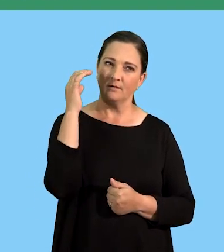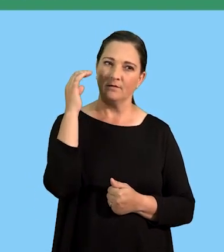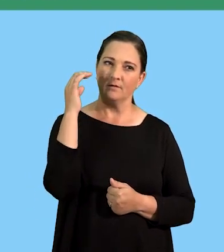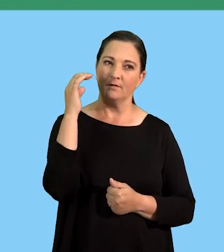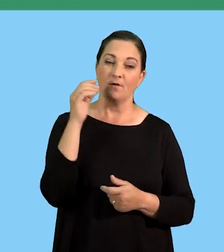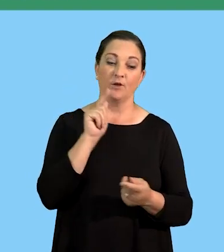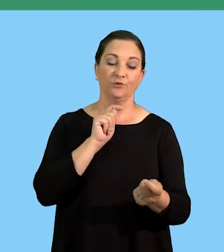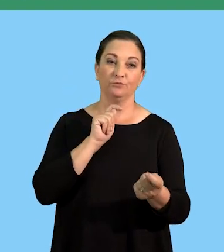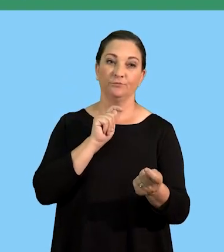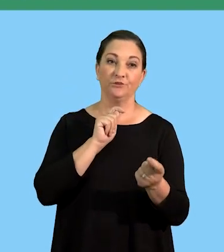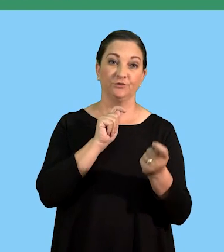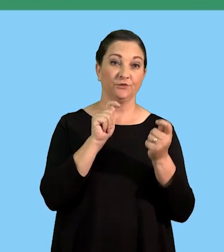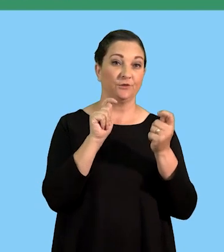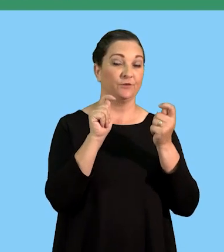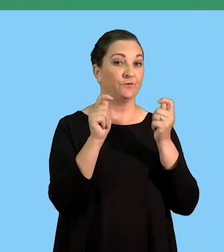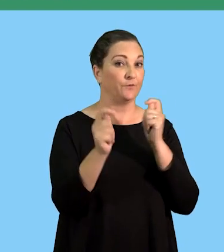transformational.